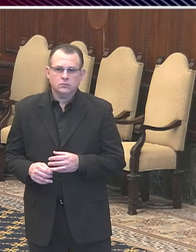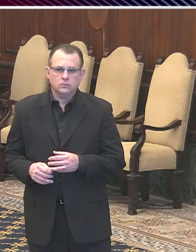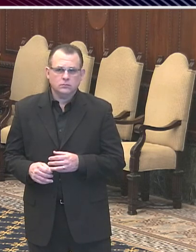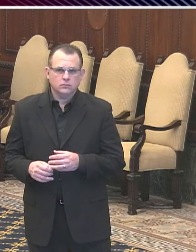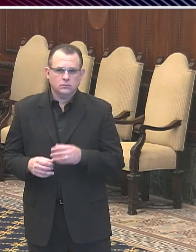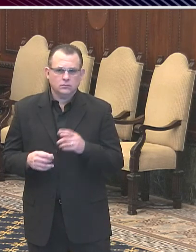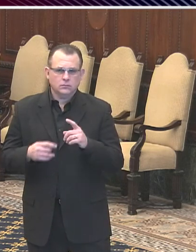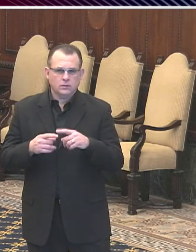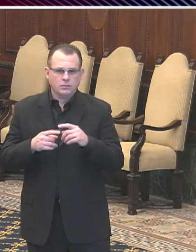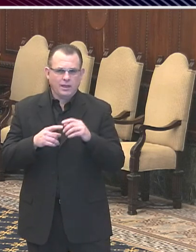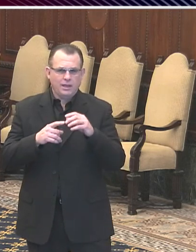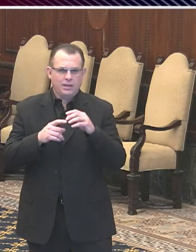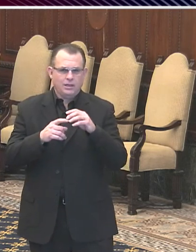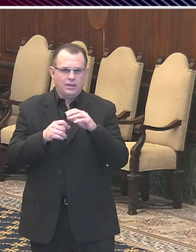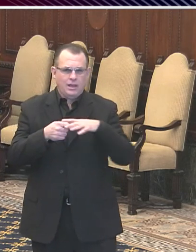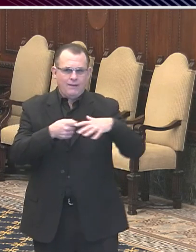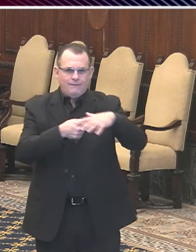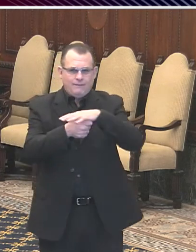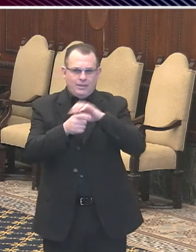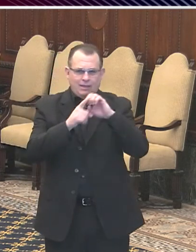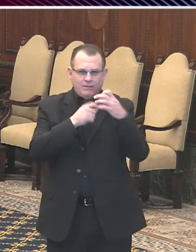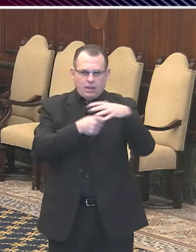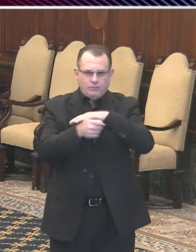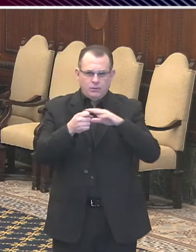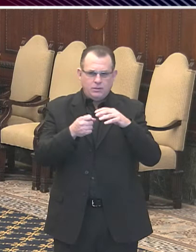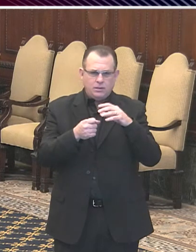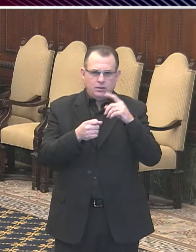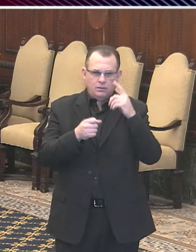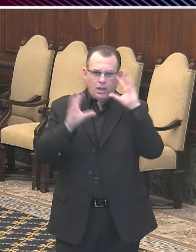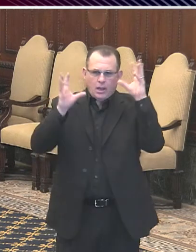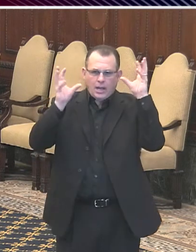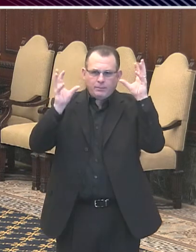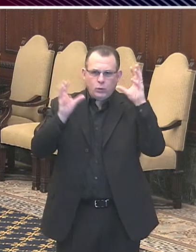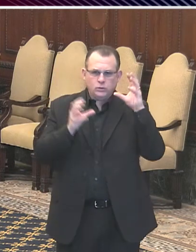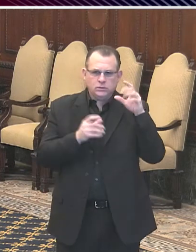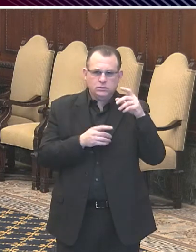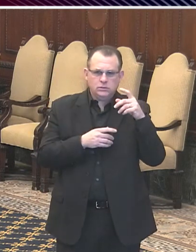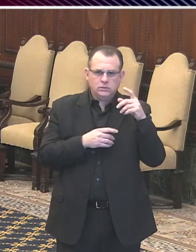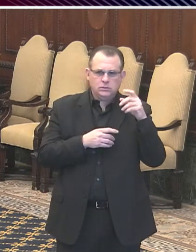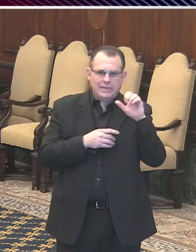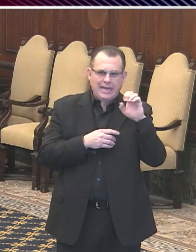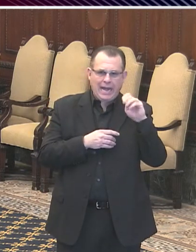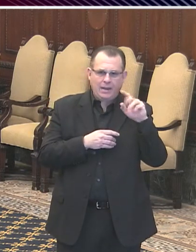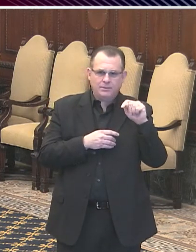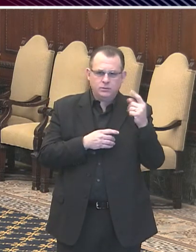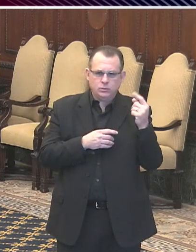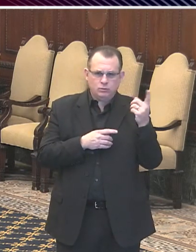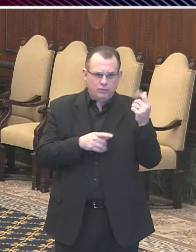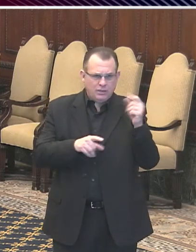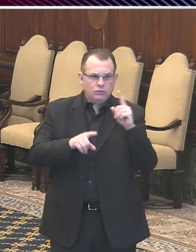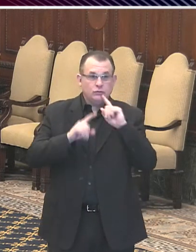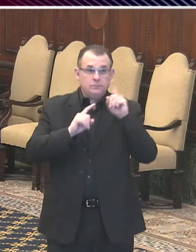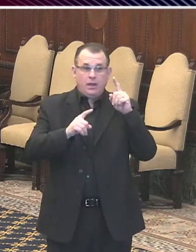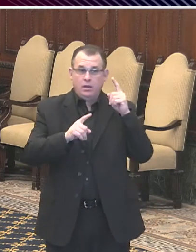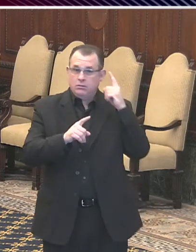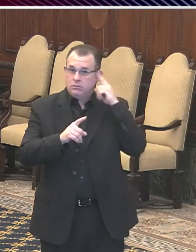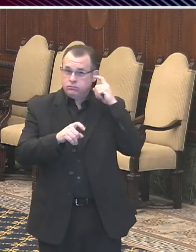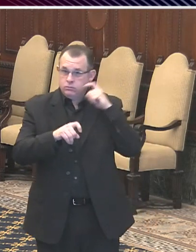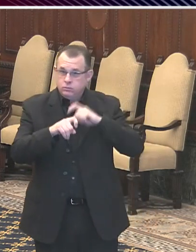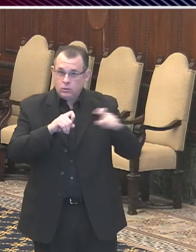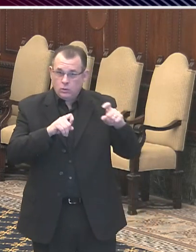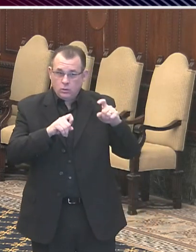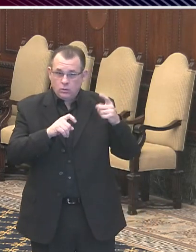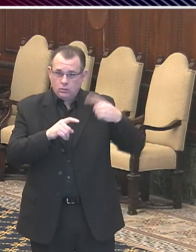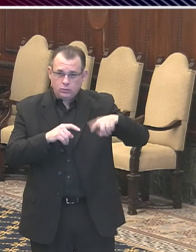and when they respond to emergency calls, if there are several of them that have been tested or are in quarantine, what is the instructions for them if